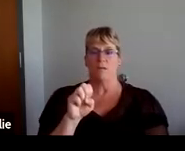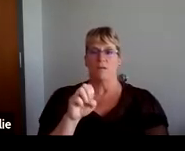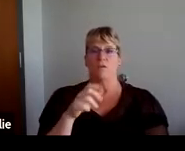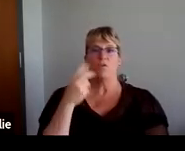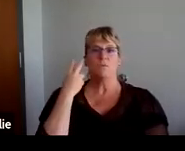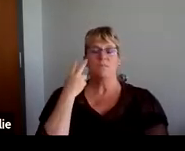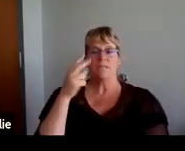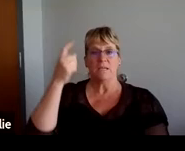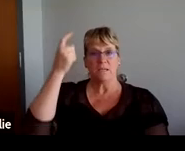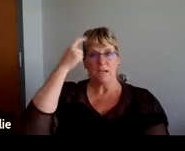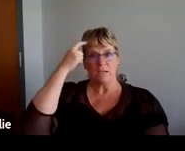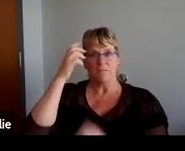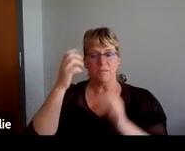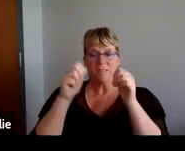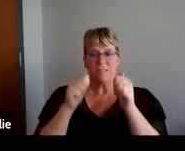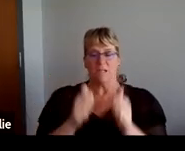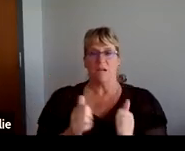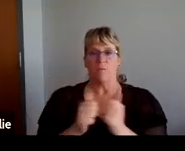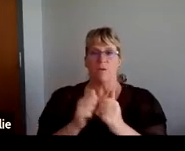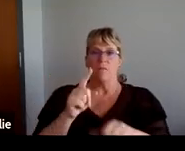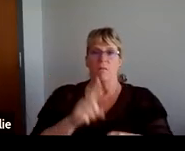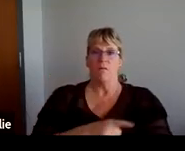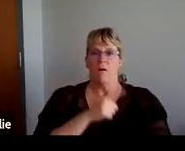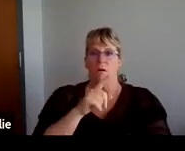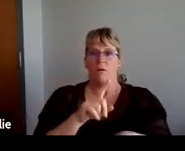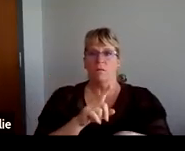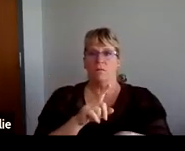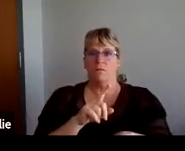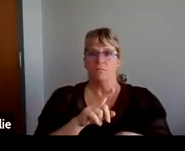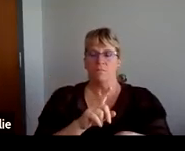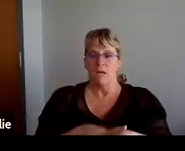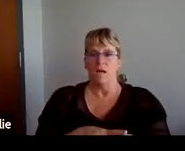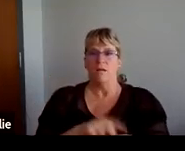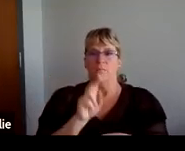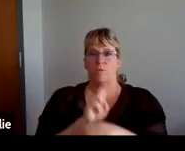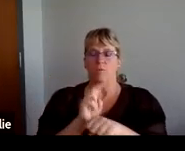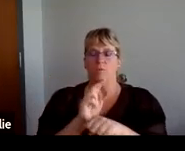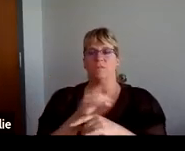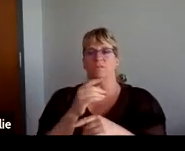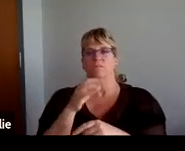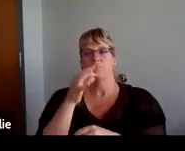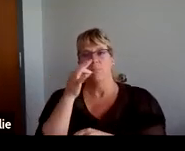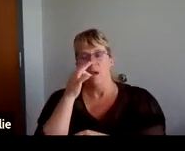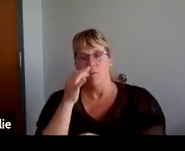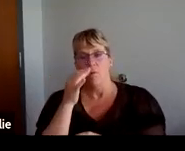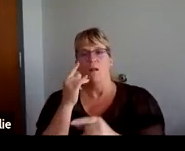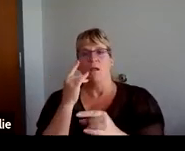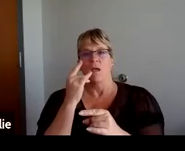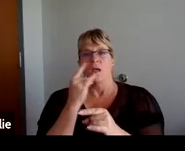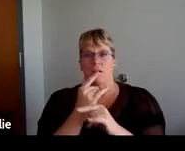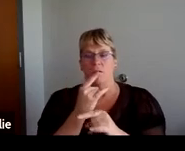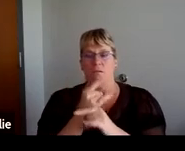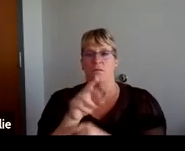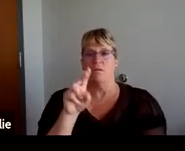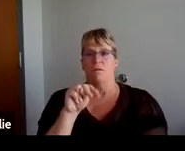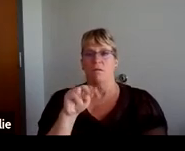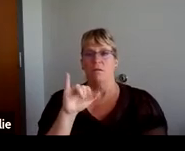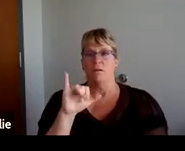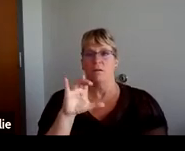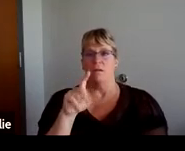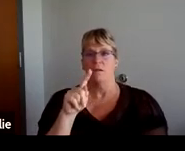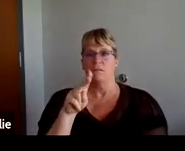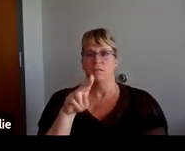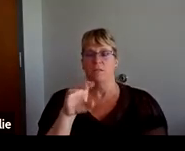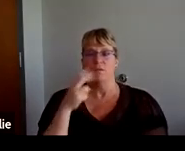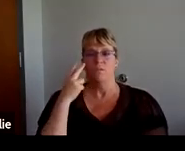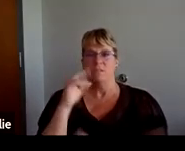decline with long-term use of agents like marijuana, alcohol, nicotine. You see that cognitive decline over